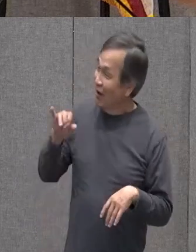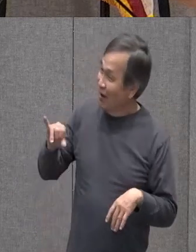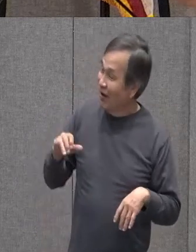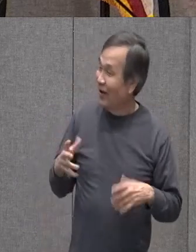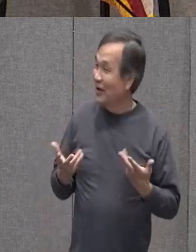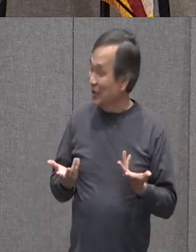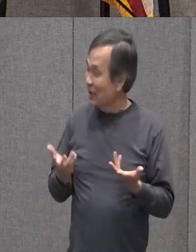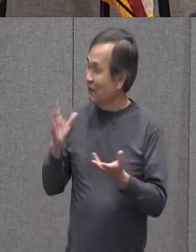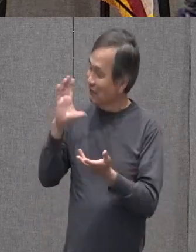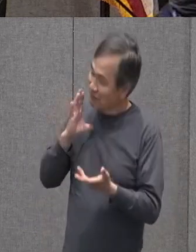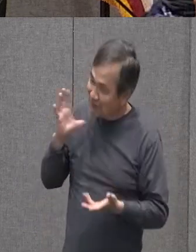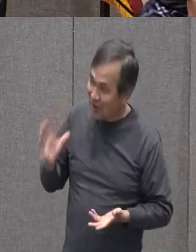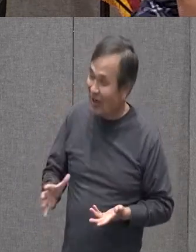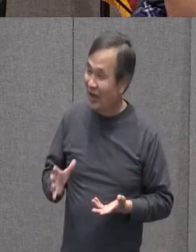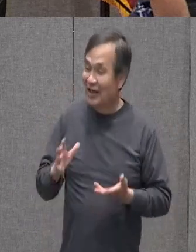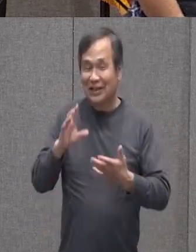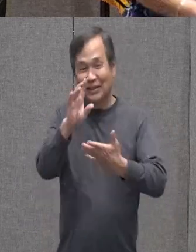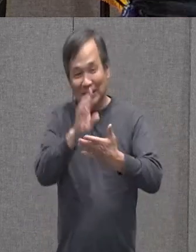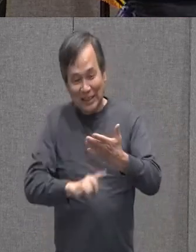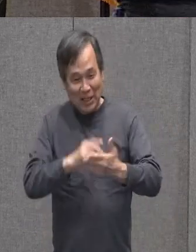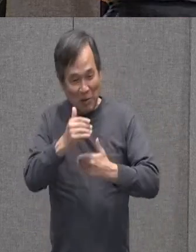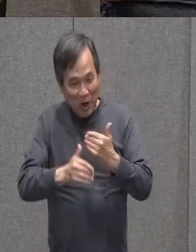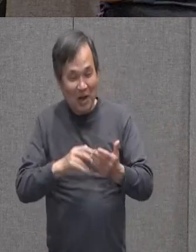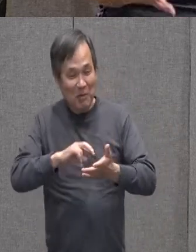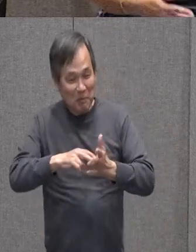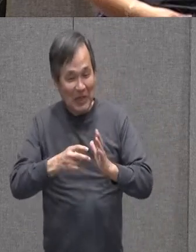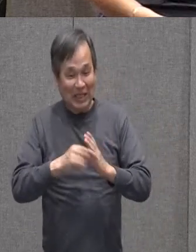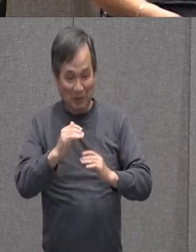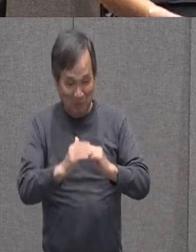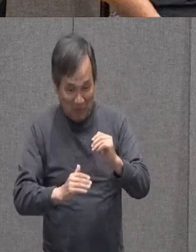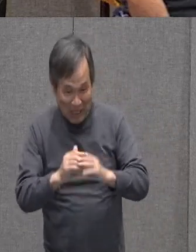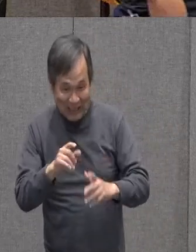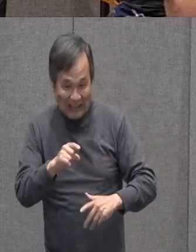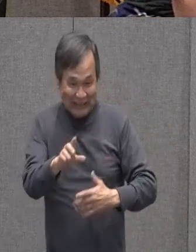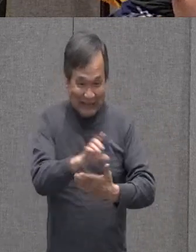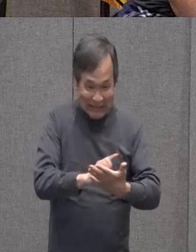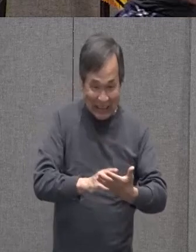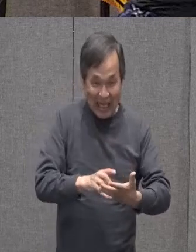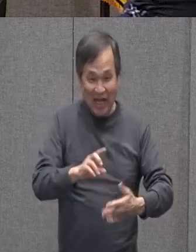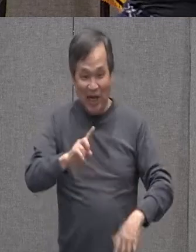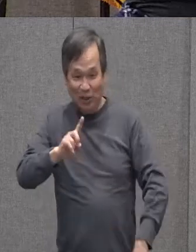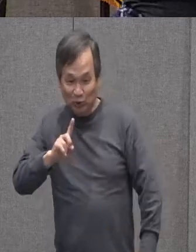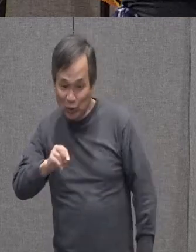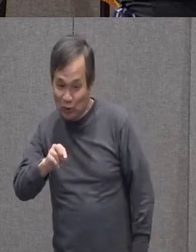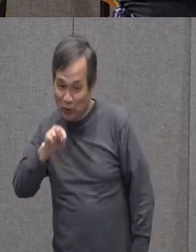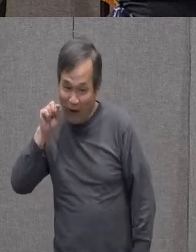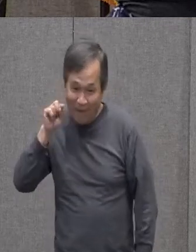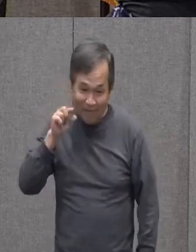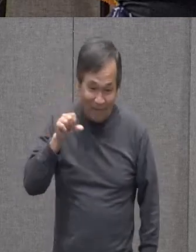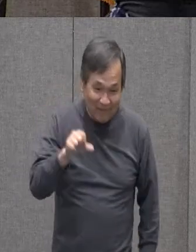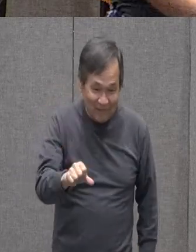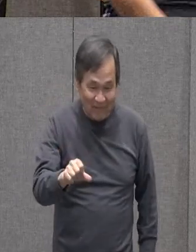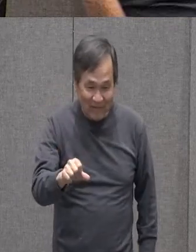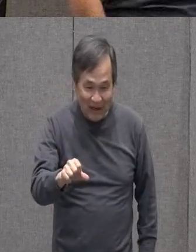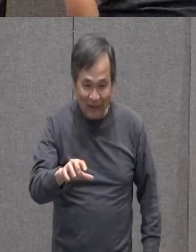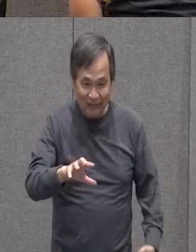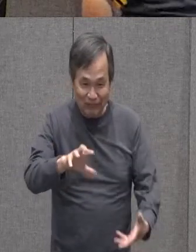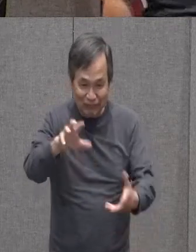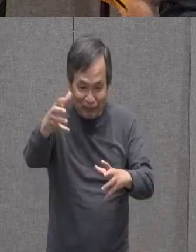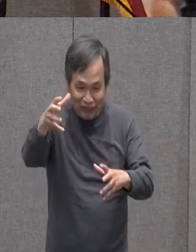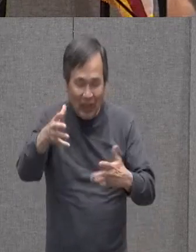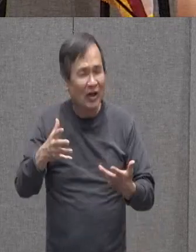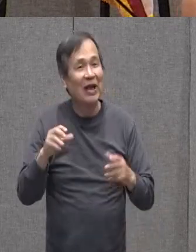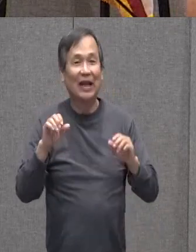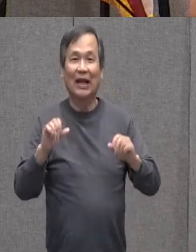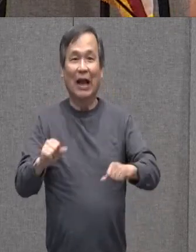technology works, and that's how the design process works. We build things, we design things, and then we find ways to improve them. So if something